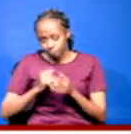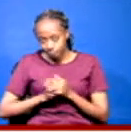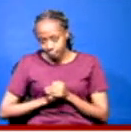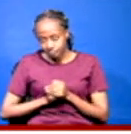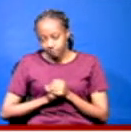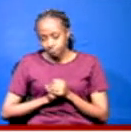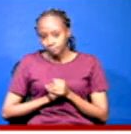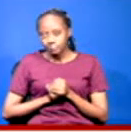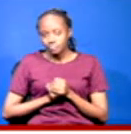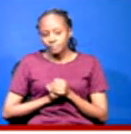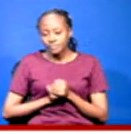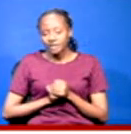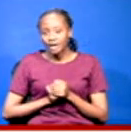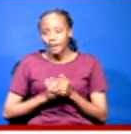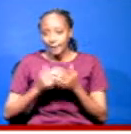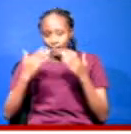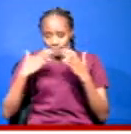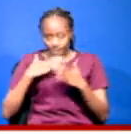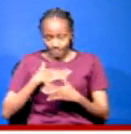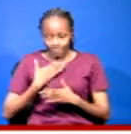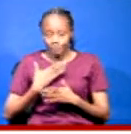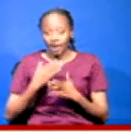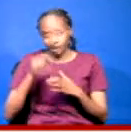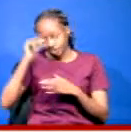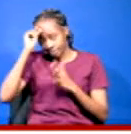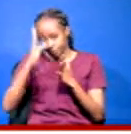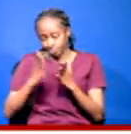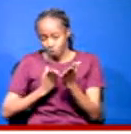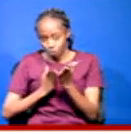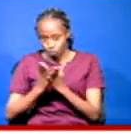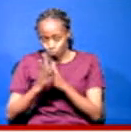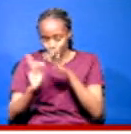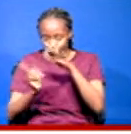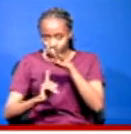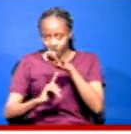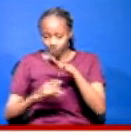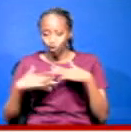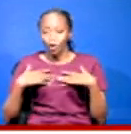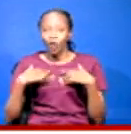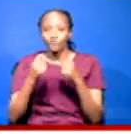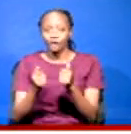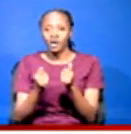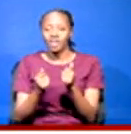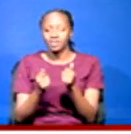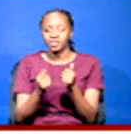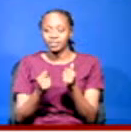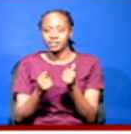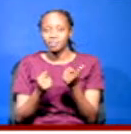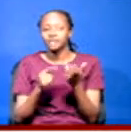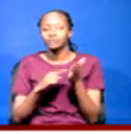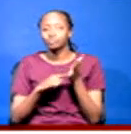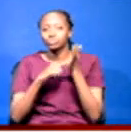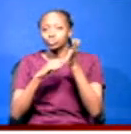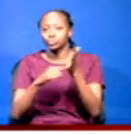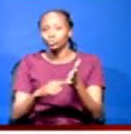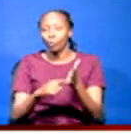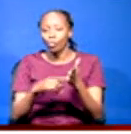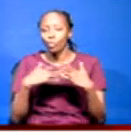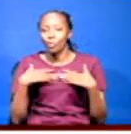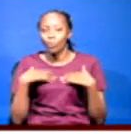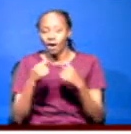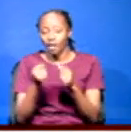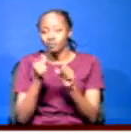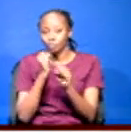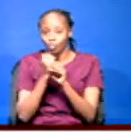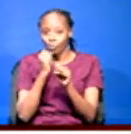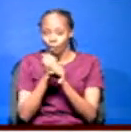that my government, through the Ministry of Health, hosted the first of its kind health workforce